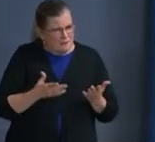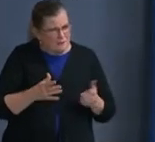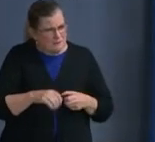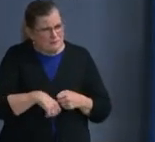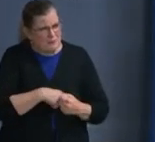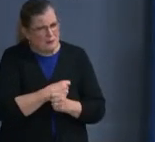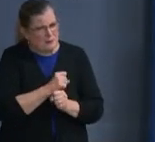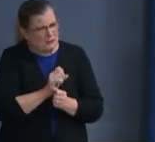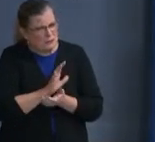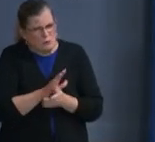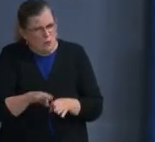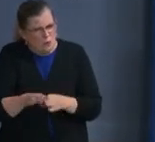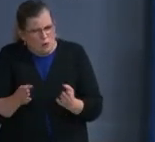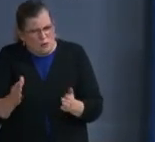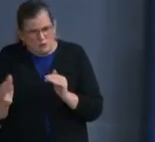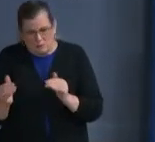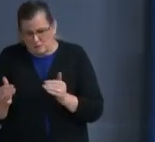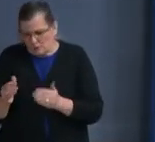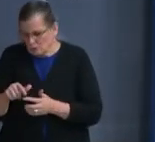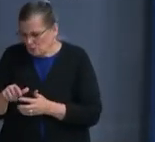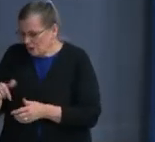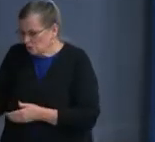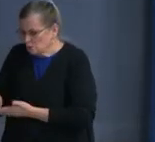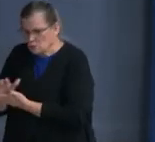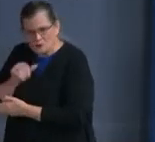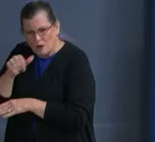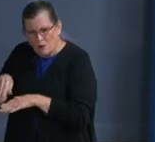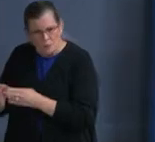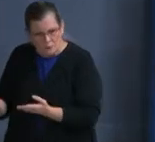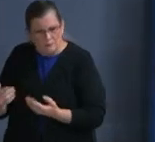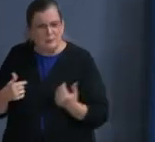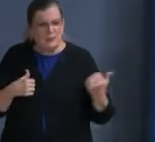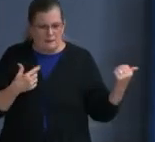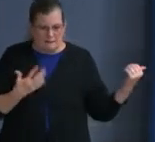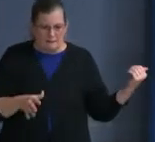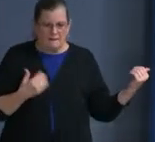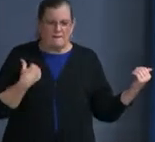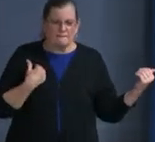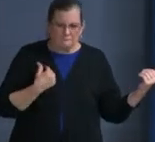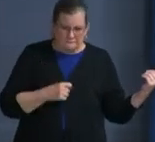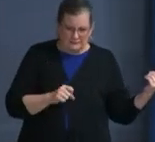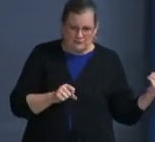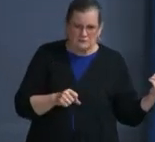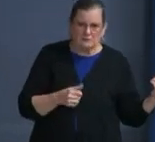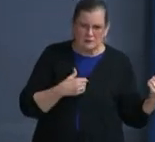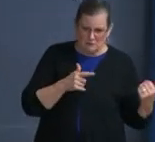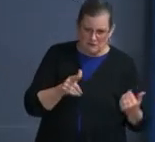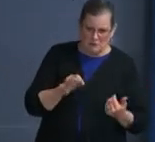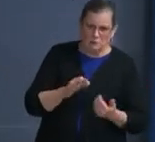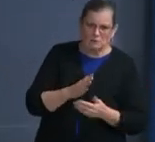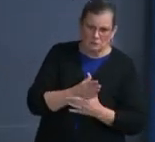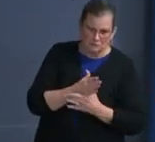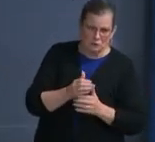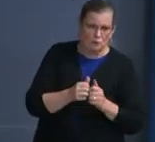versus a school not open? Yes, we do have the list of the 29 schools. We can share those with